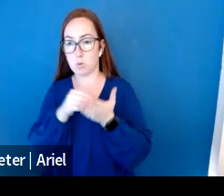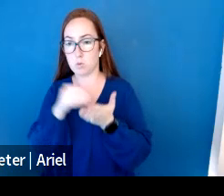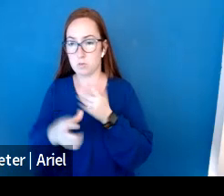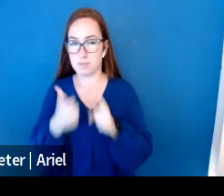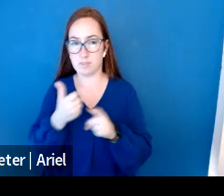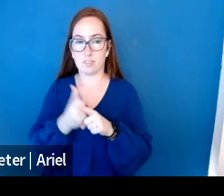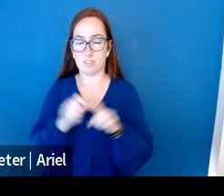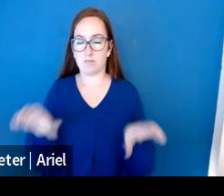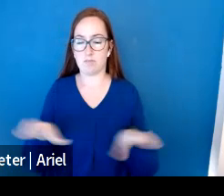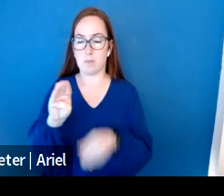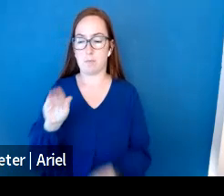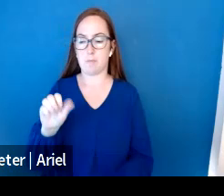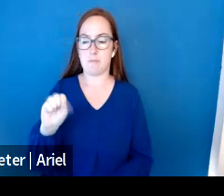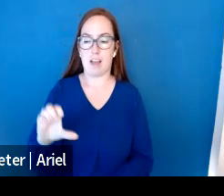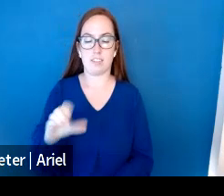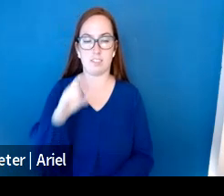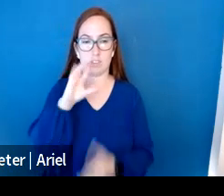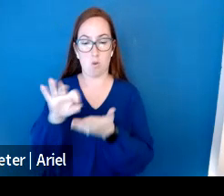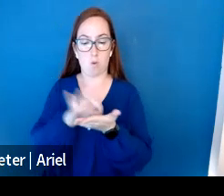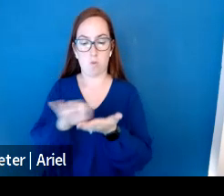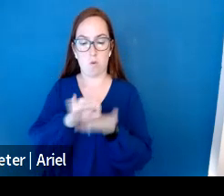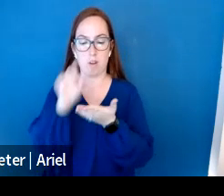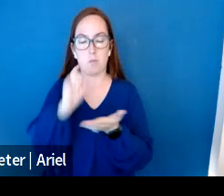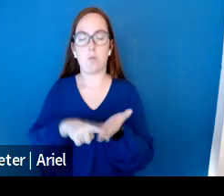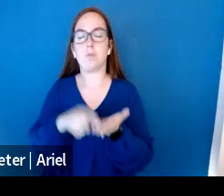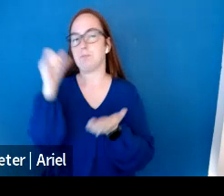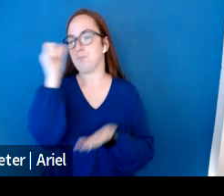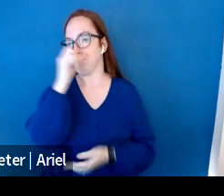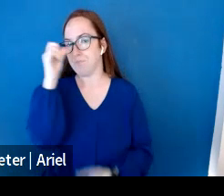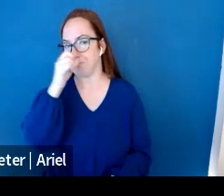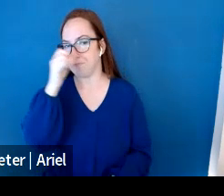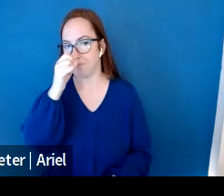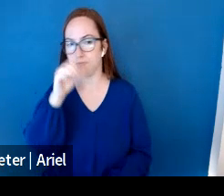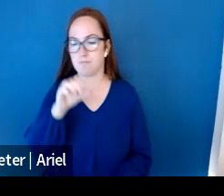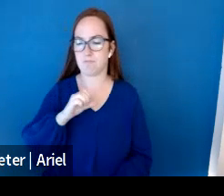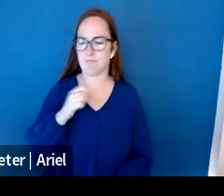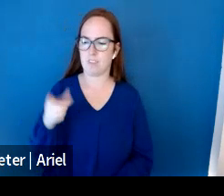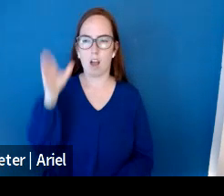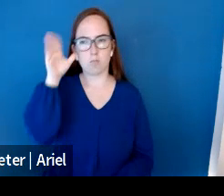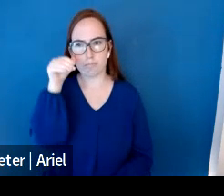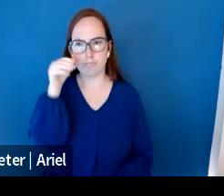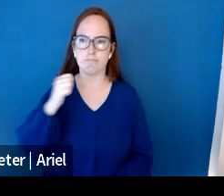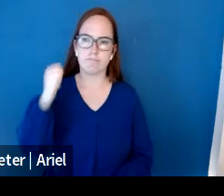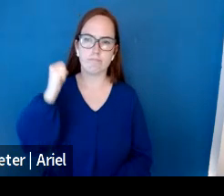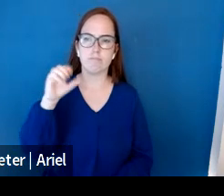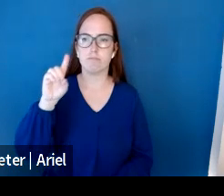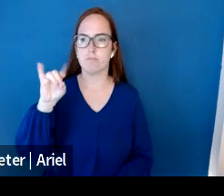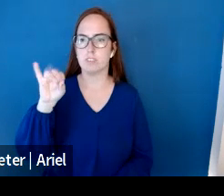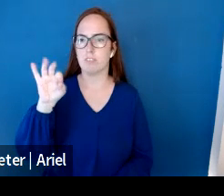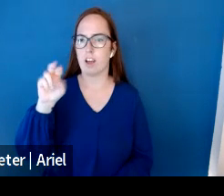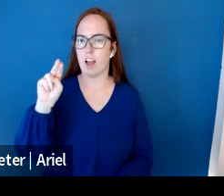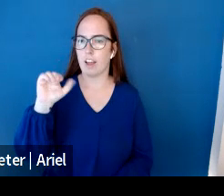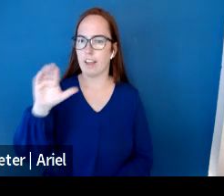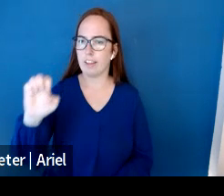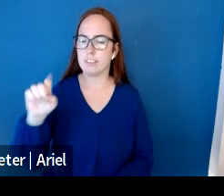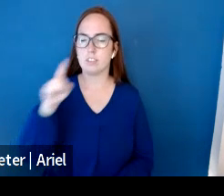shows that they are having challenges with defiance and that they're being defiant with